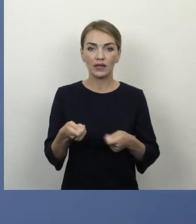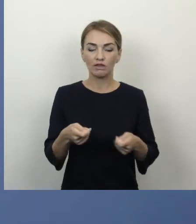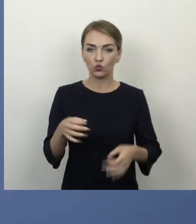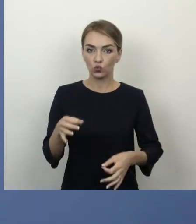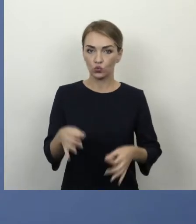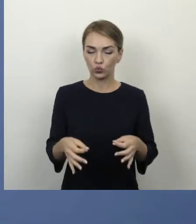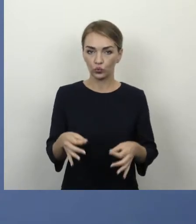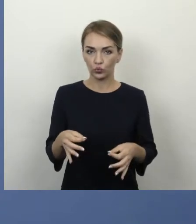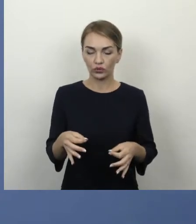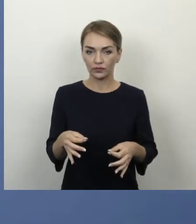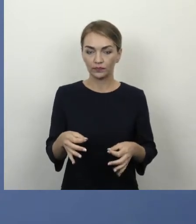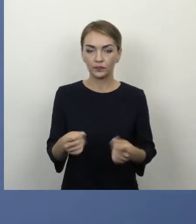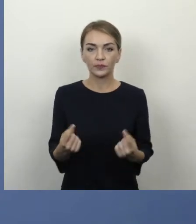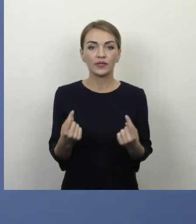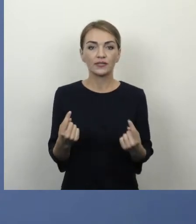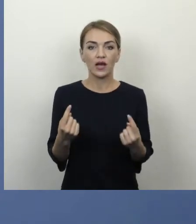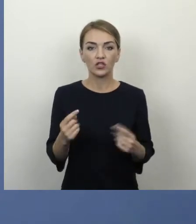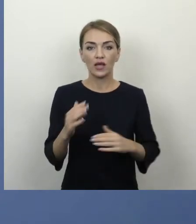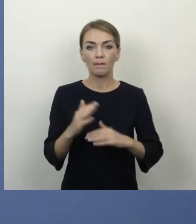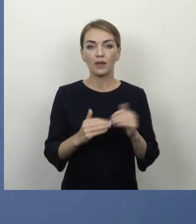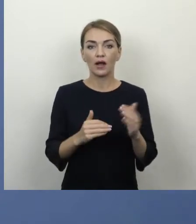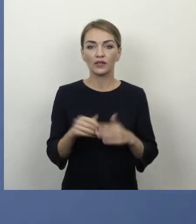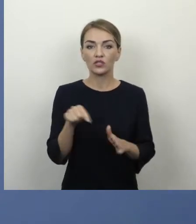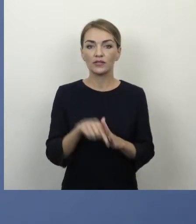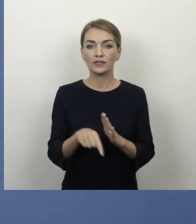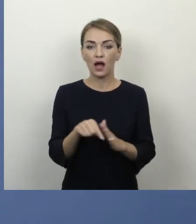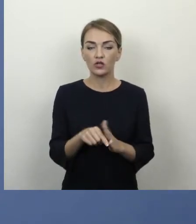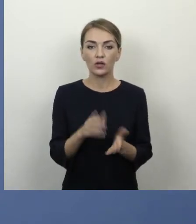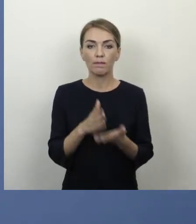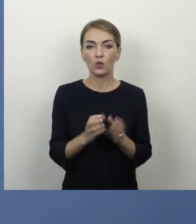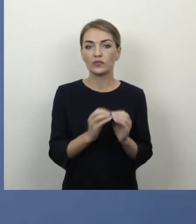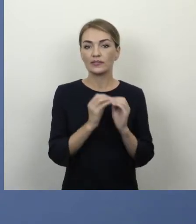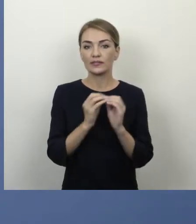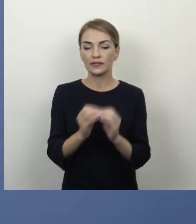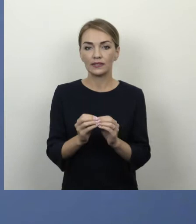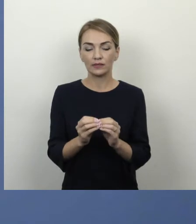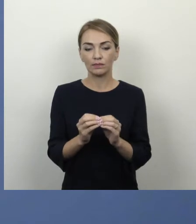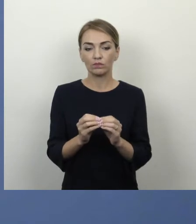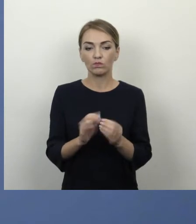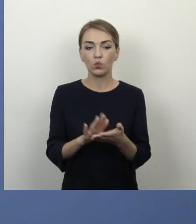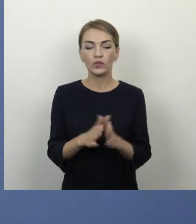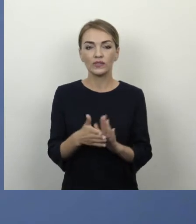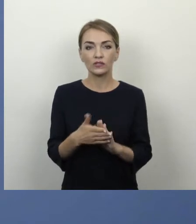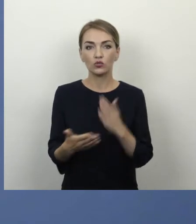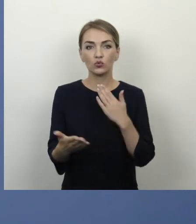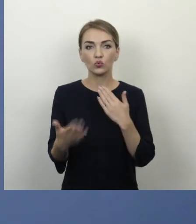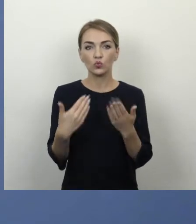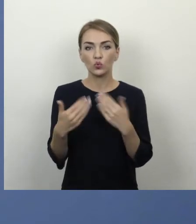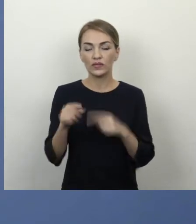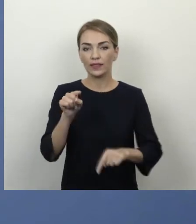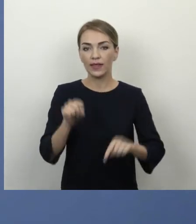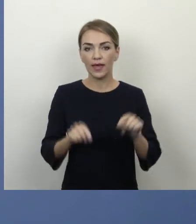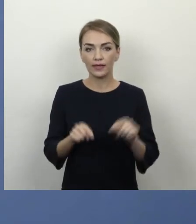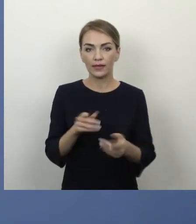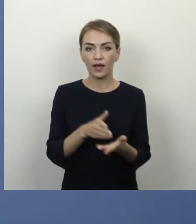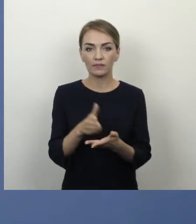was used in the recent judgments of the Administrative Cassation Court.